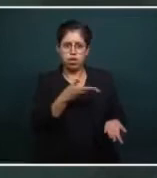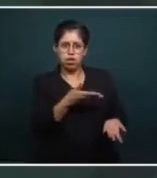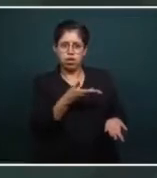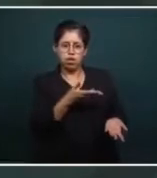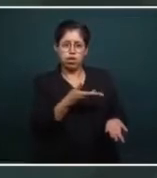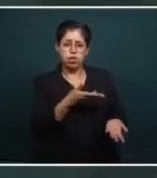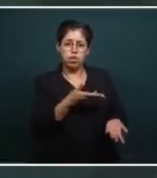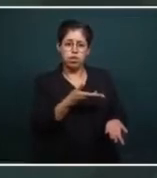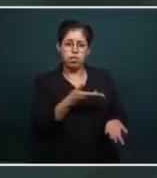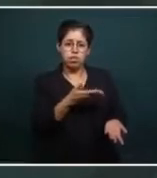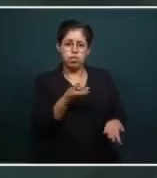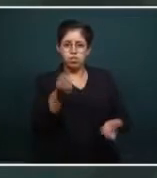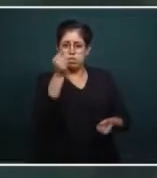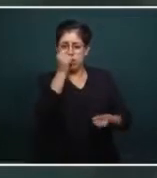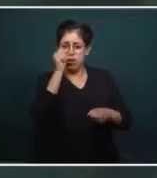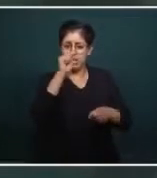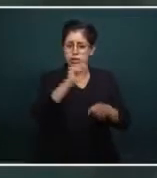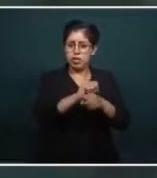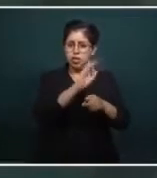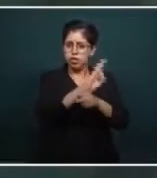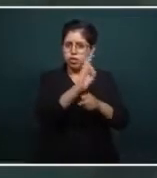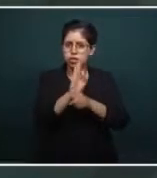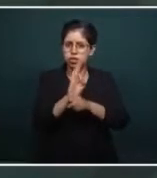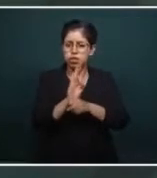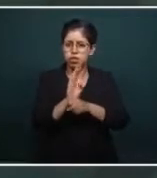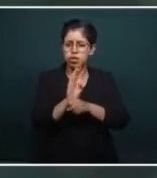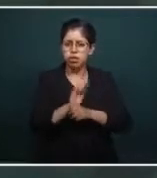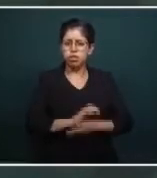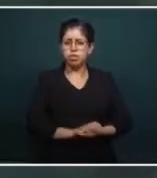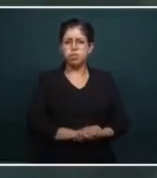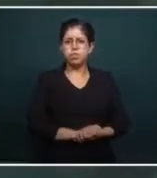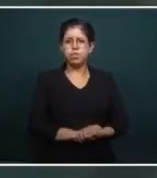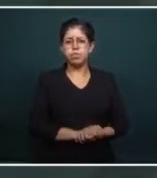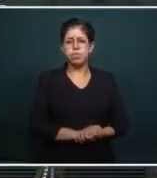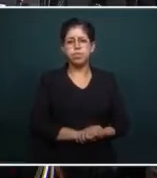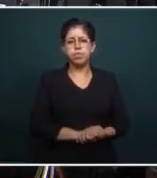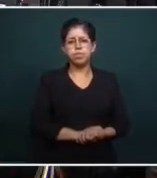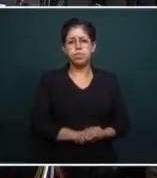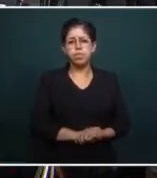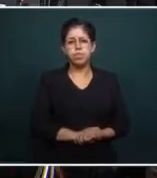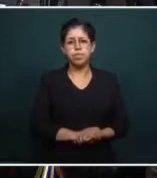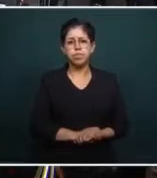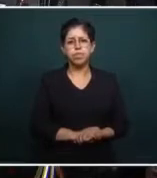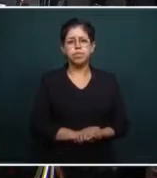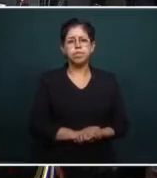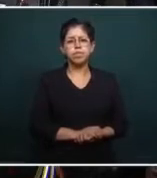I don't know if I ask the Secretary of Defense